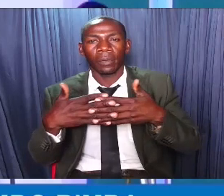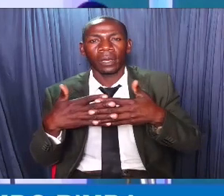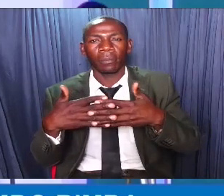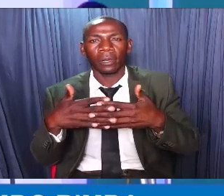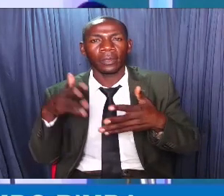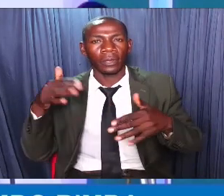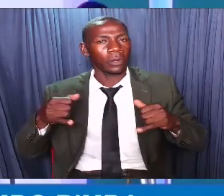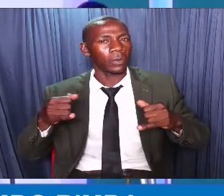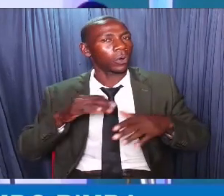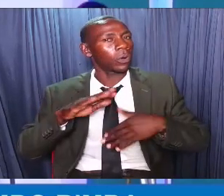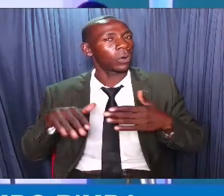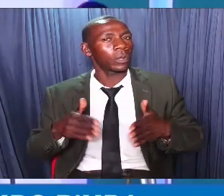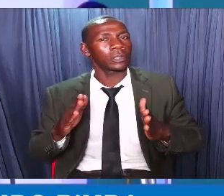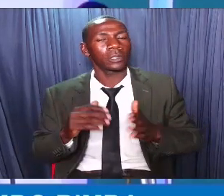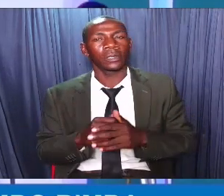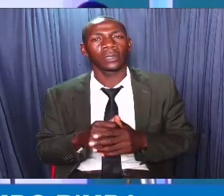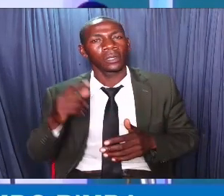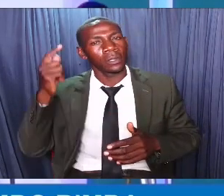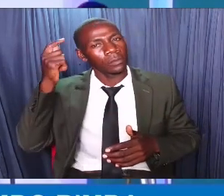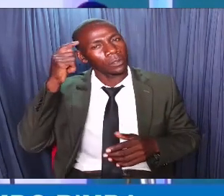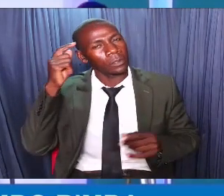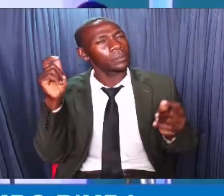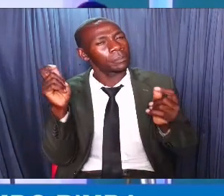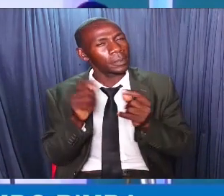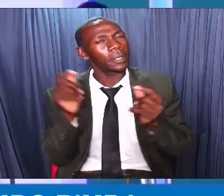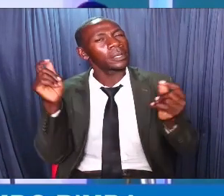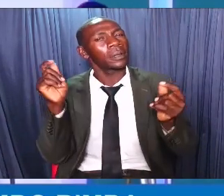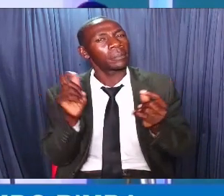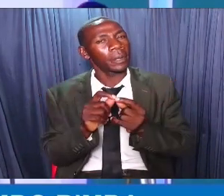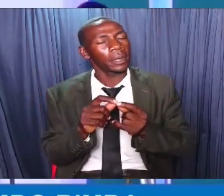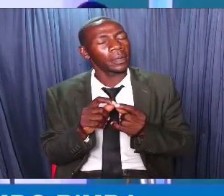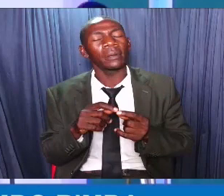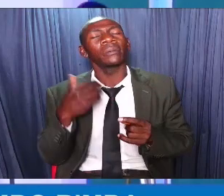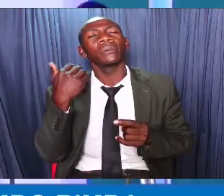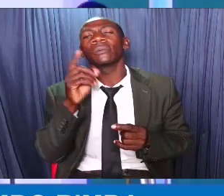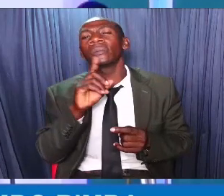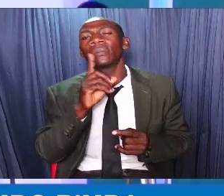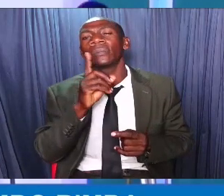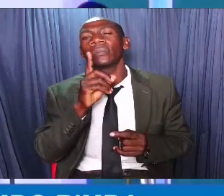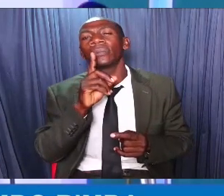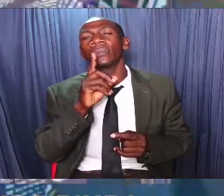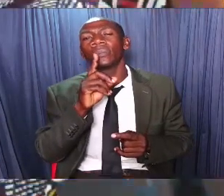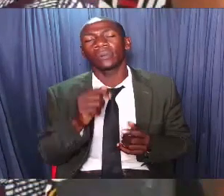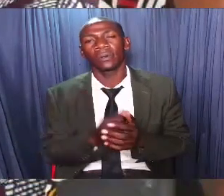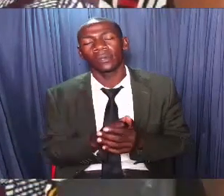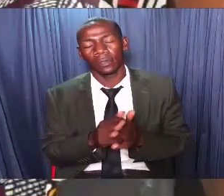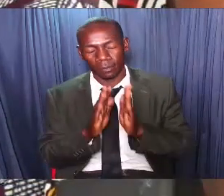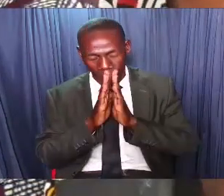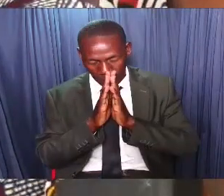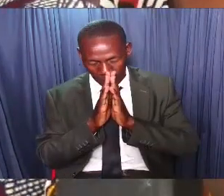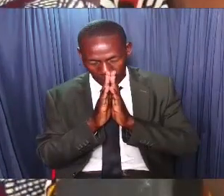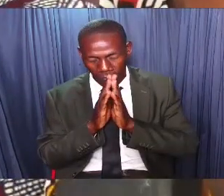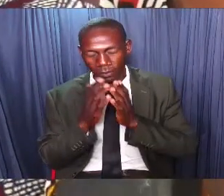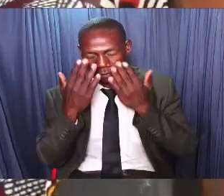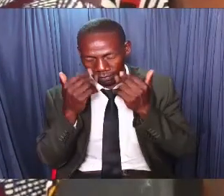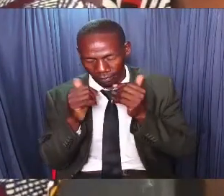njia. In America they've tried all the facilities. Kichwa kinatwanga hata yuko hali mahututi. The head is aching so seriously today. Haya fungeni macho. Now